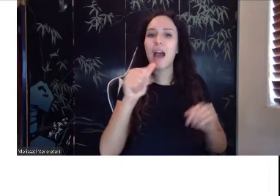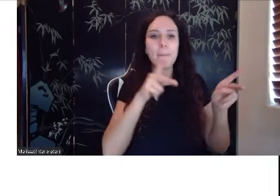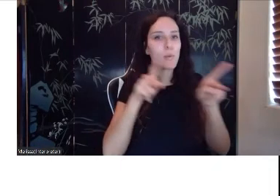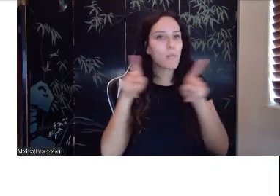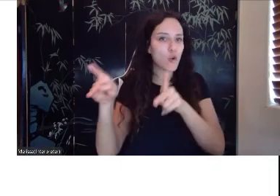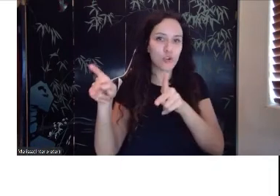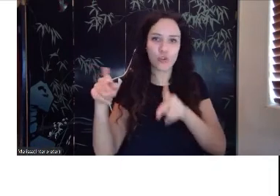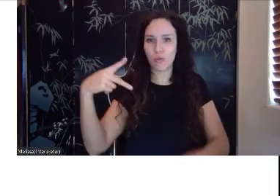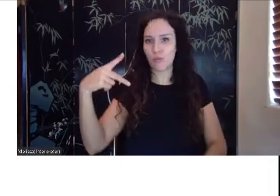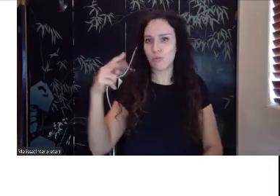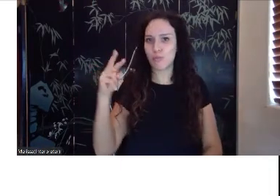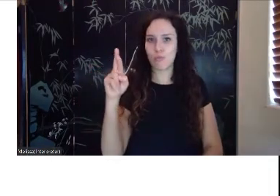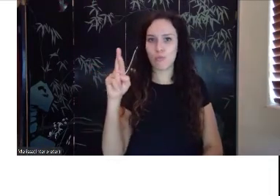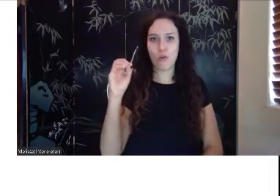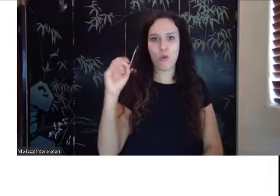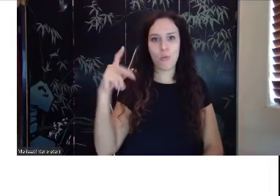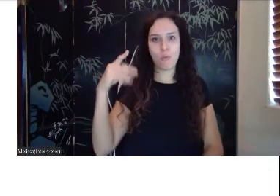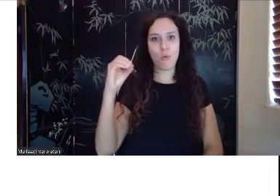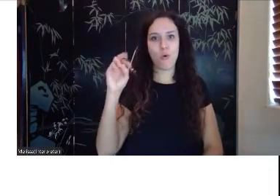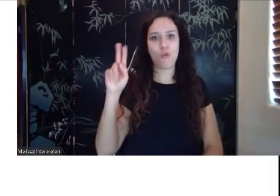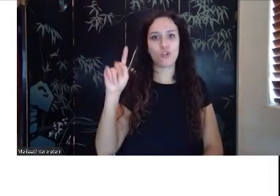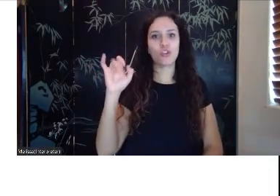proportional.